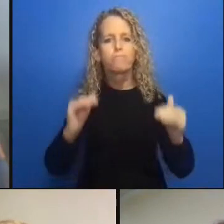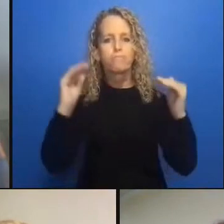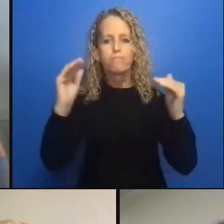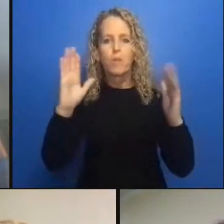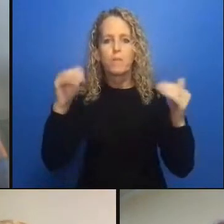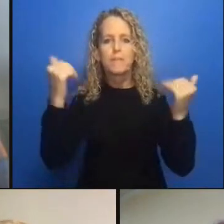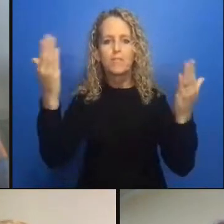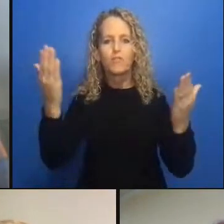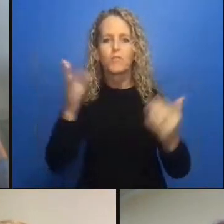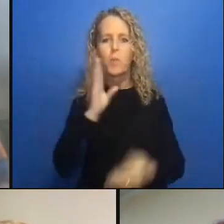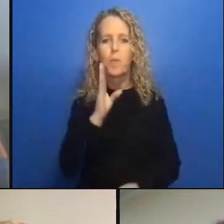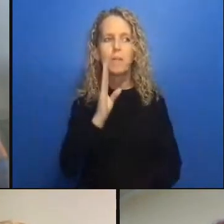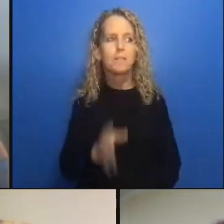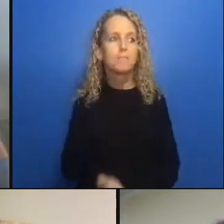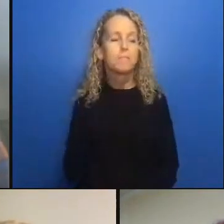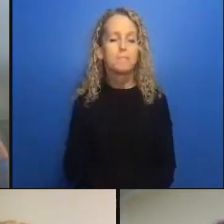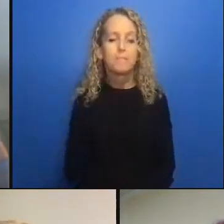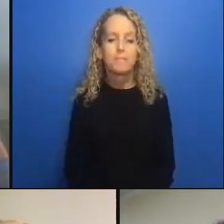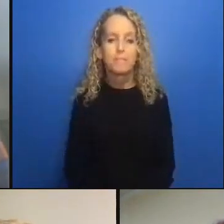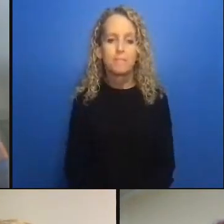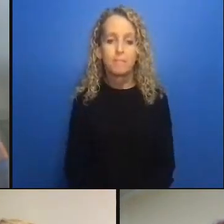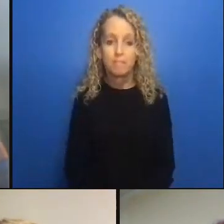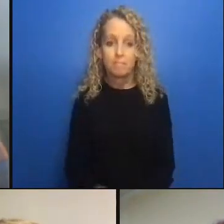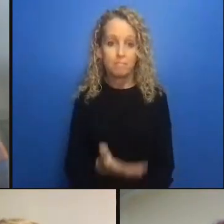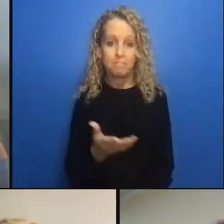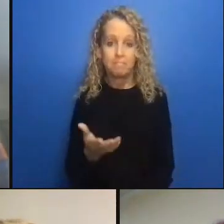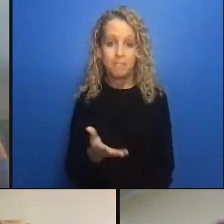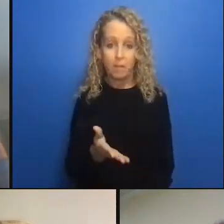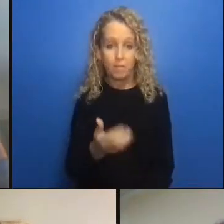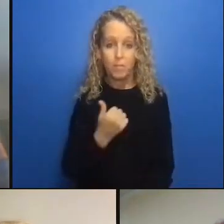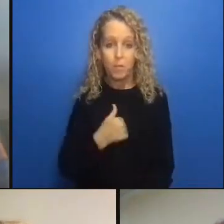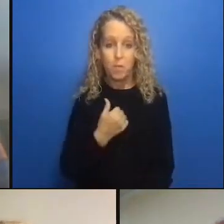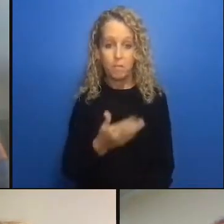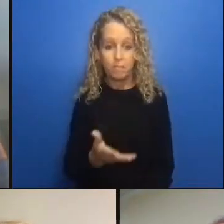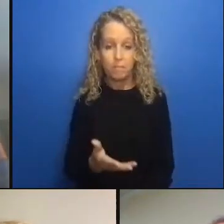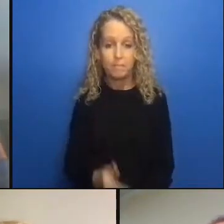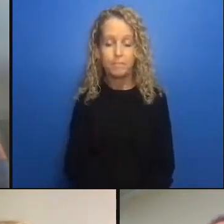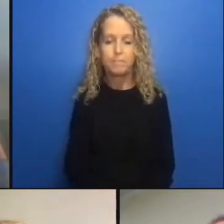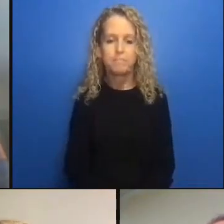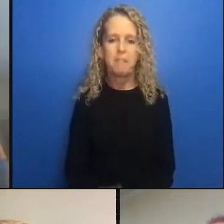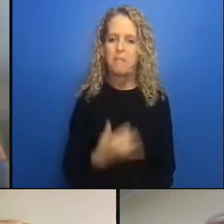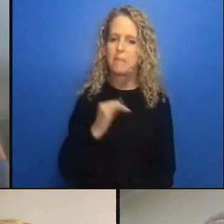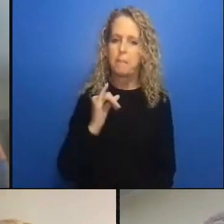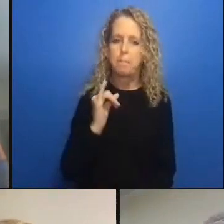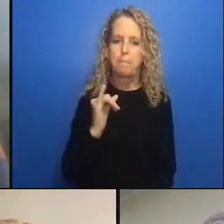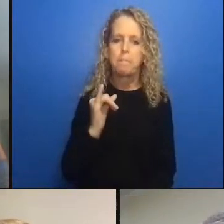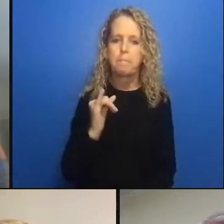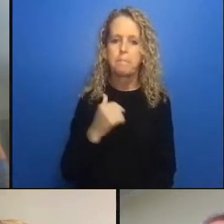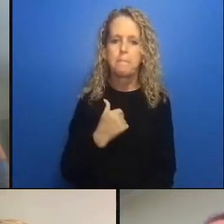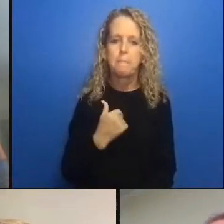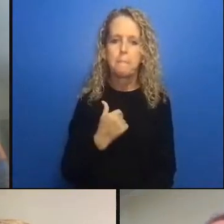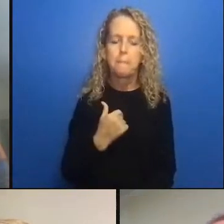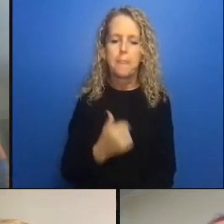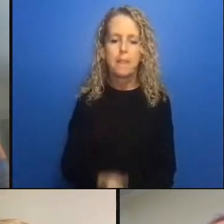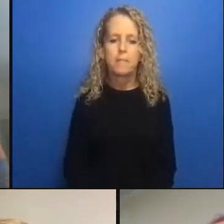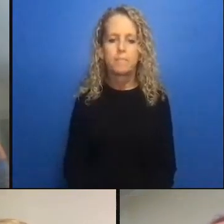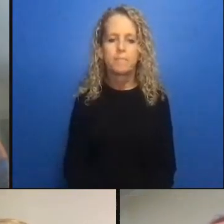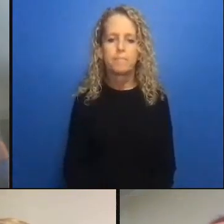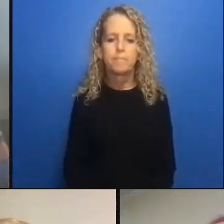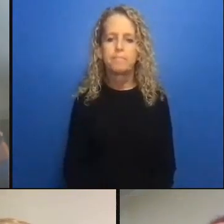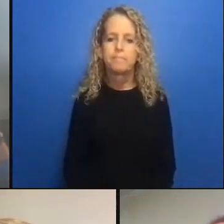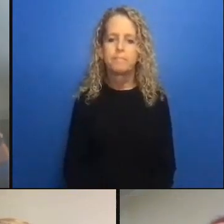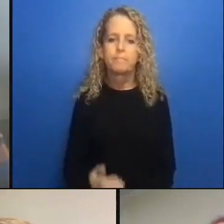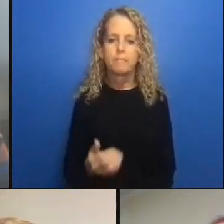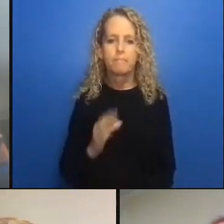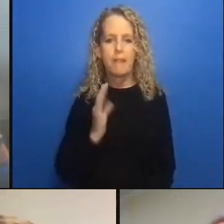Okay. Yeah. Oh, sorry. No, I would just totally echo that. I think the recommendations are